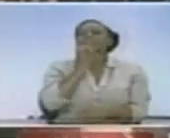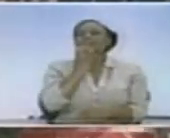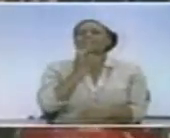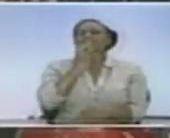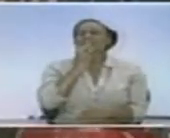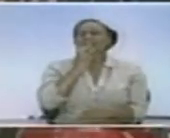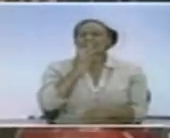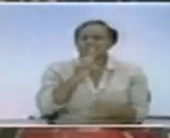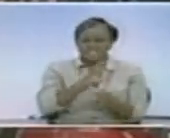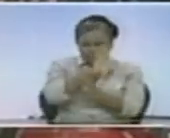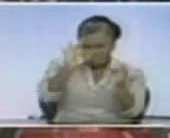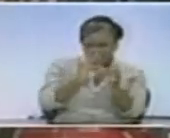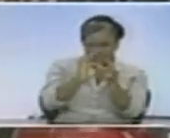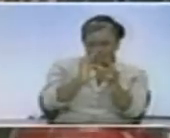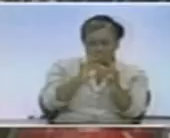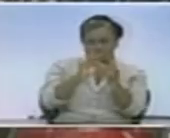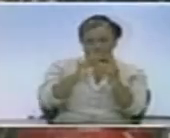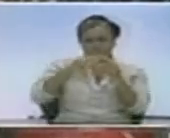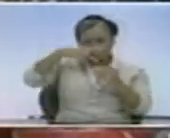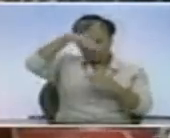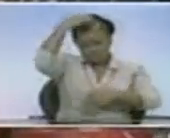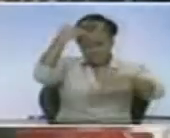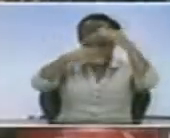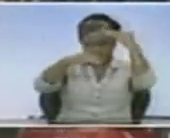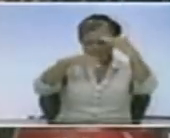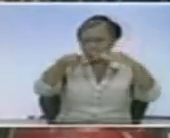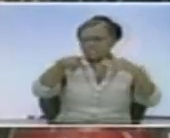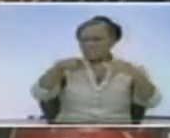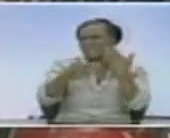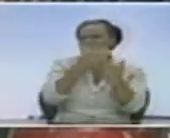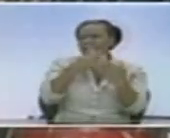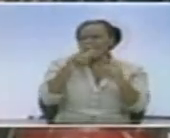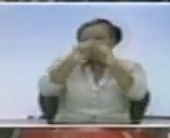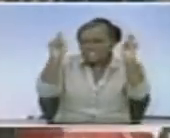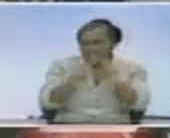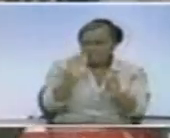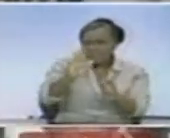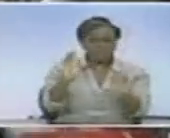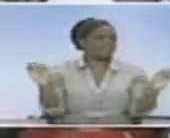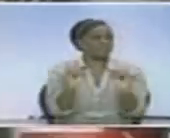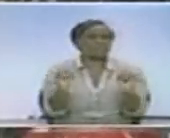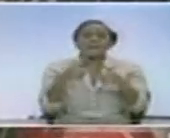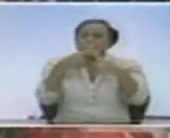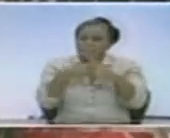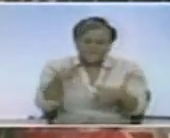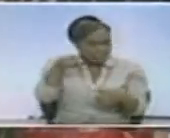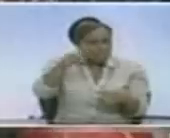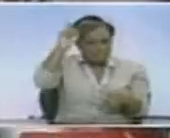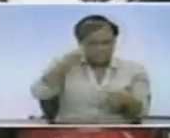particular about qualifications. And he did not care which tribe you belong to as long as you are